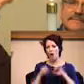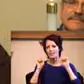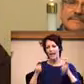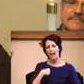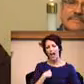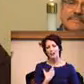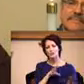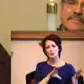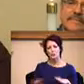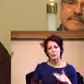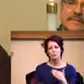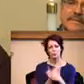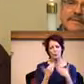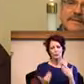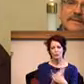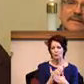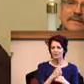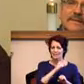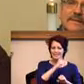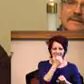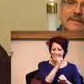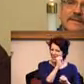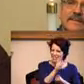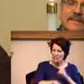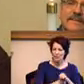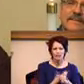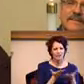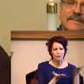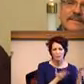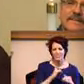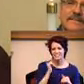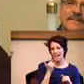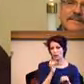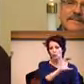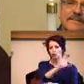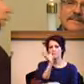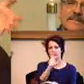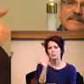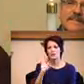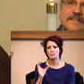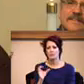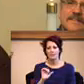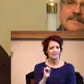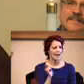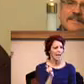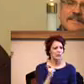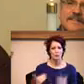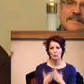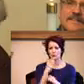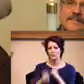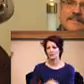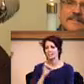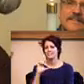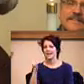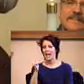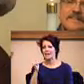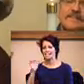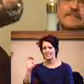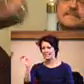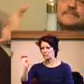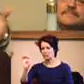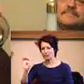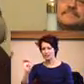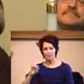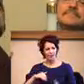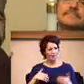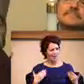know after 10 years after 10 Christmases after 10 new years after 10 easers I mean how do you how do you make